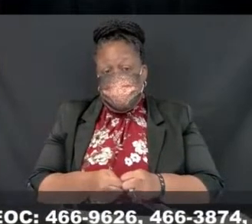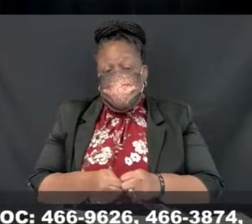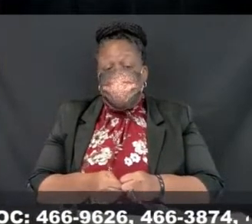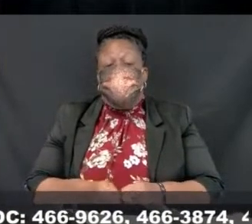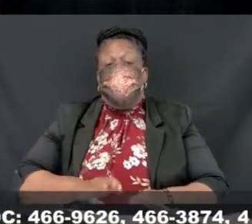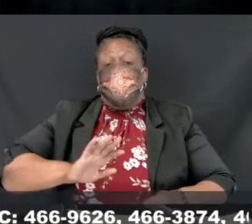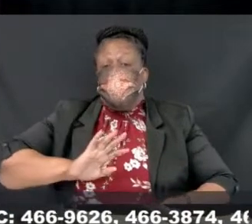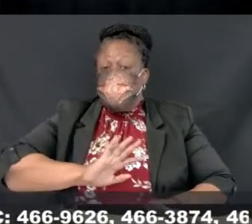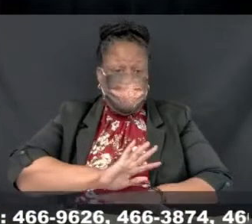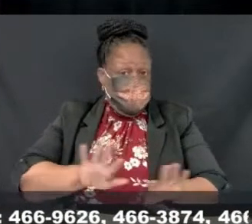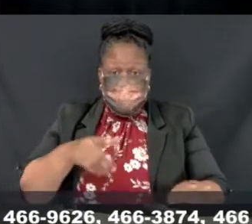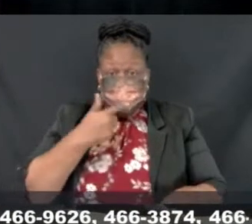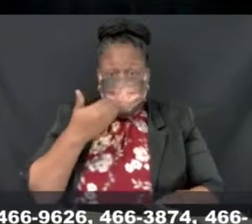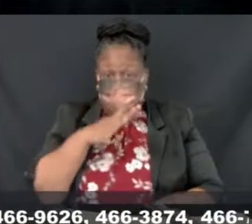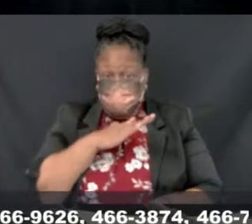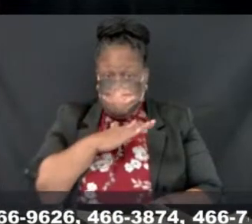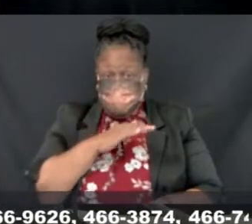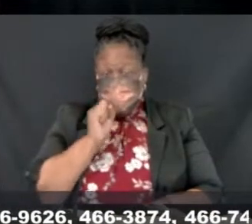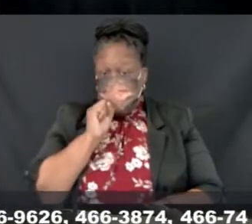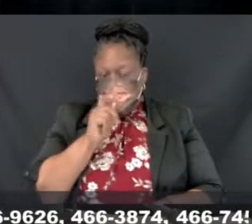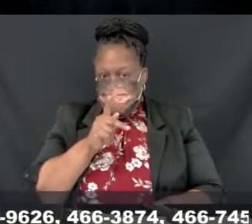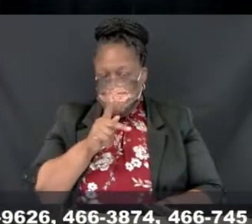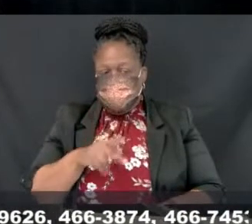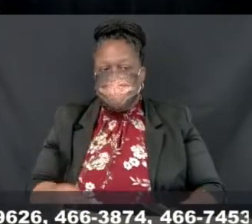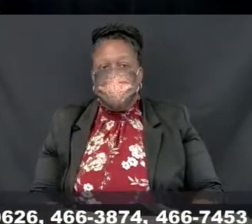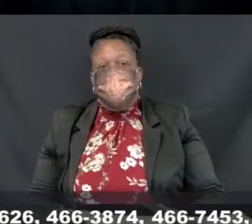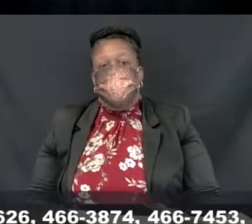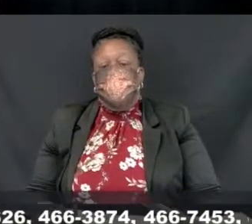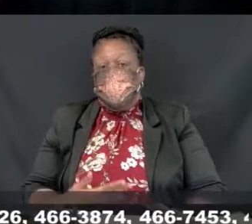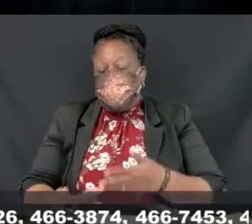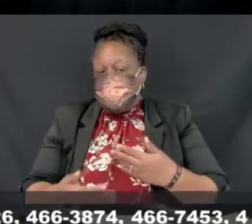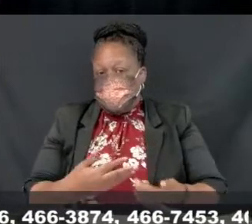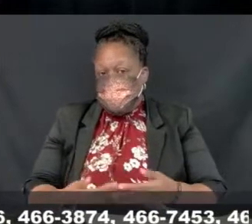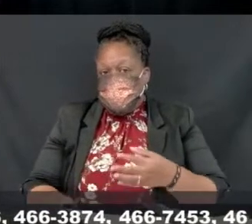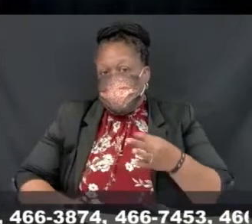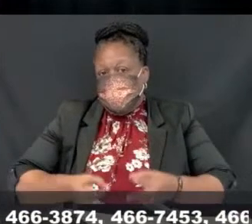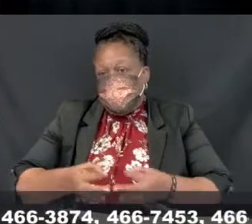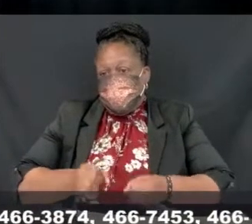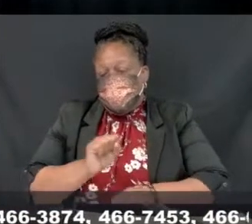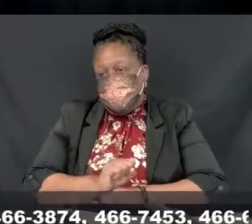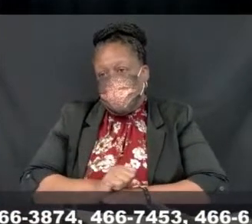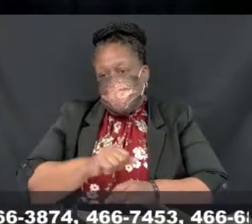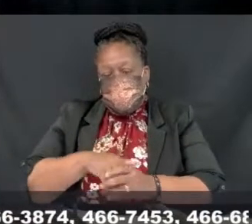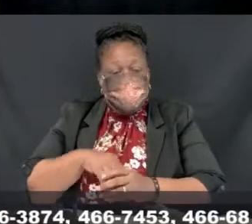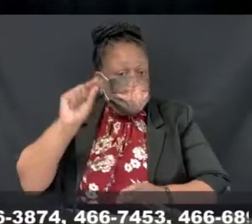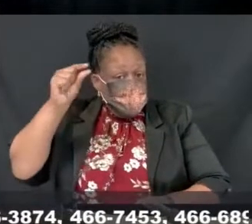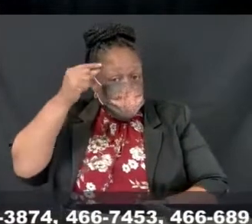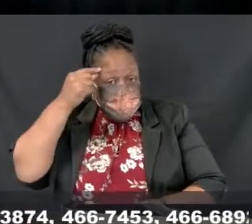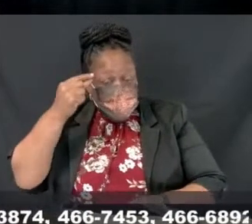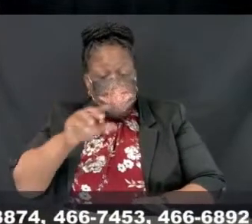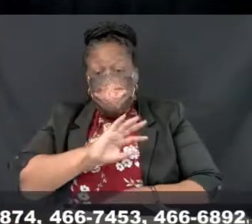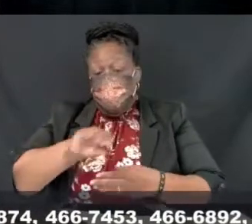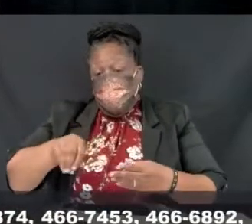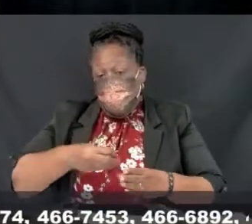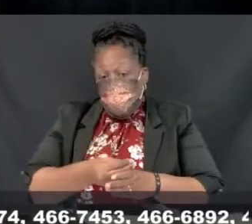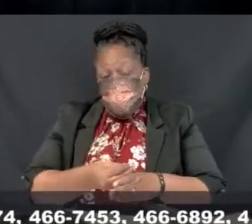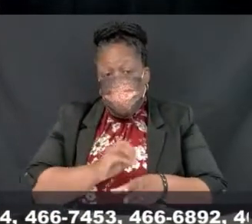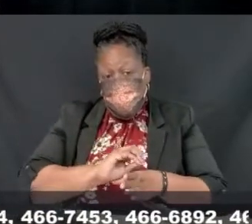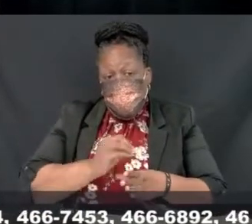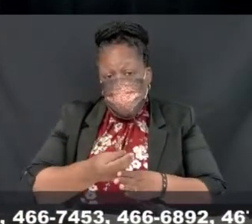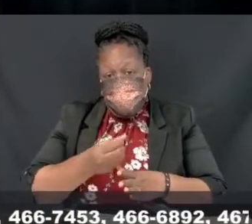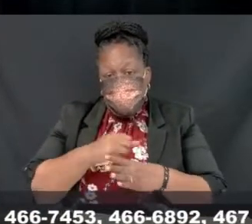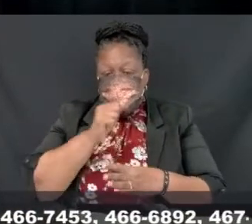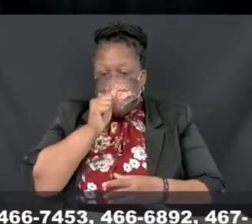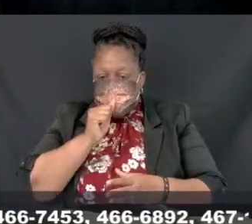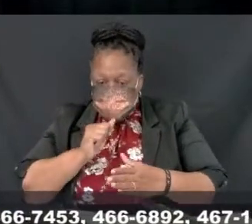sound decision-making, whether it is in the government or within the private sector. Your information is essential to provide the general